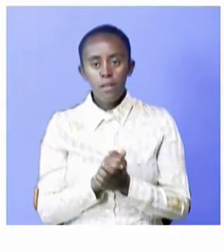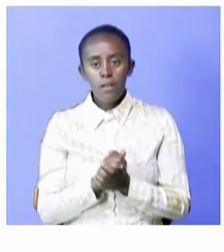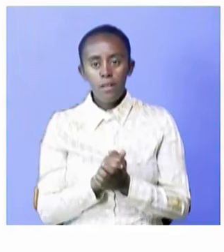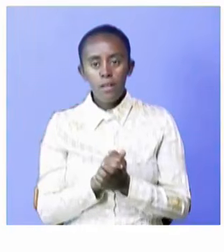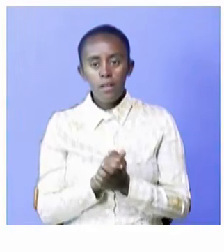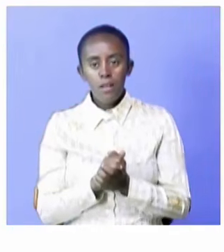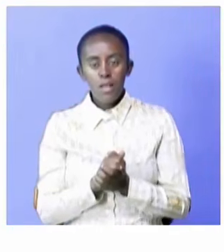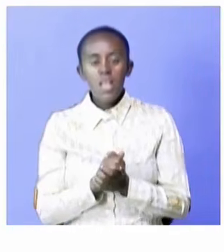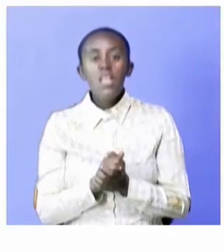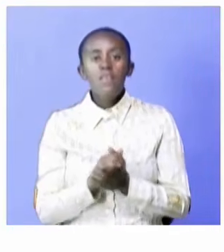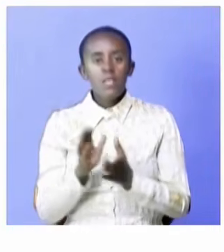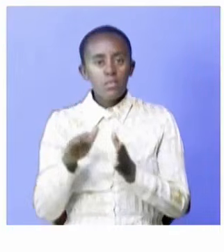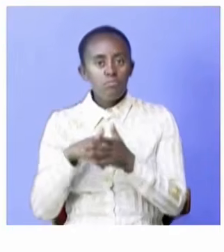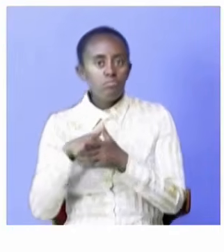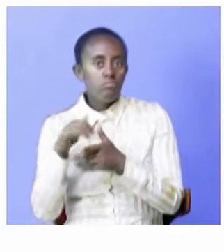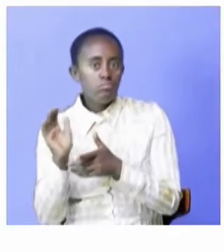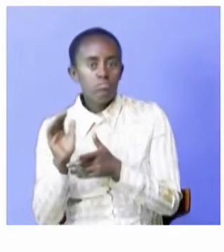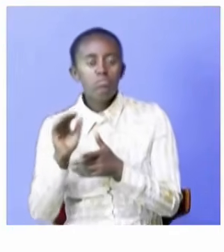for